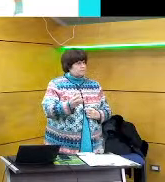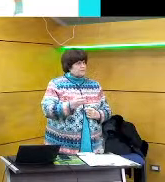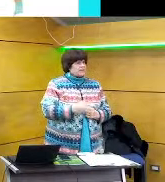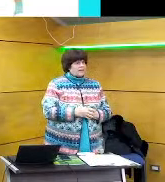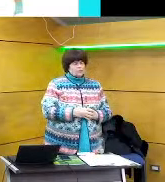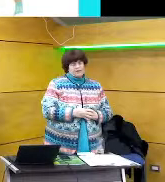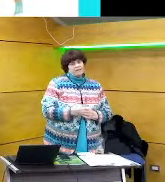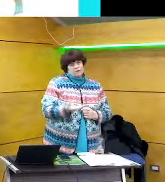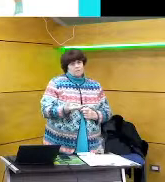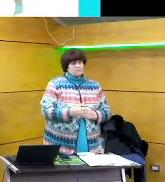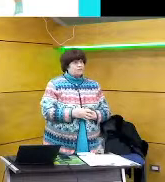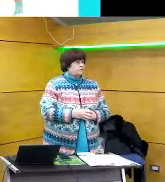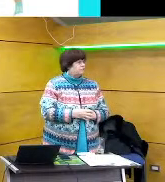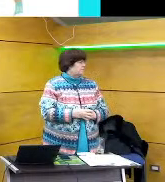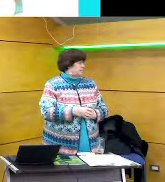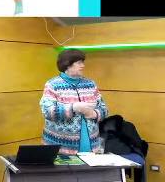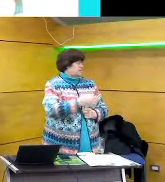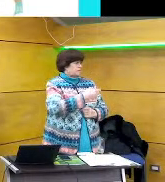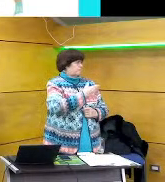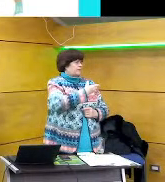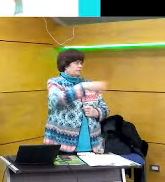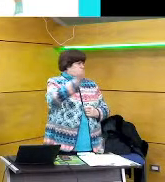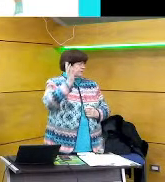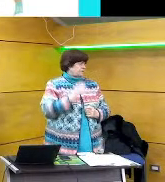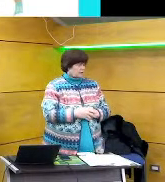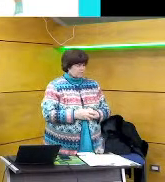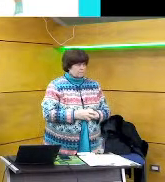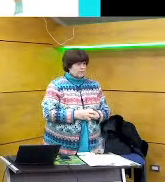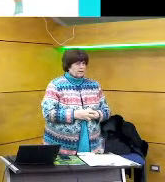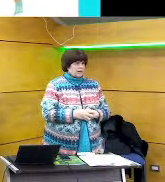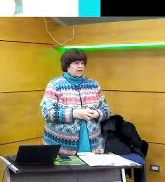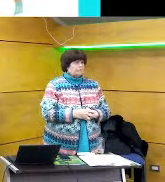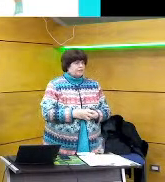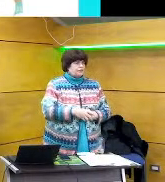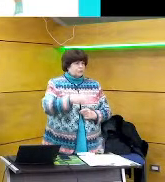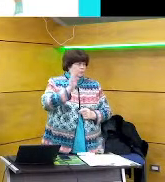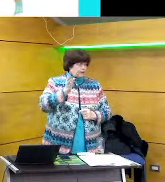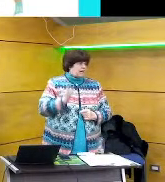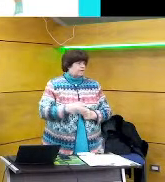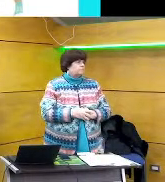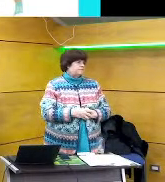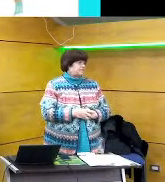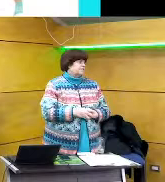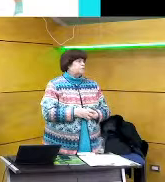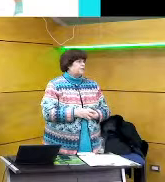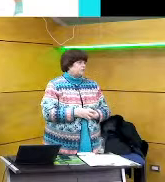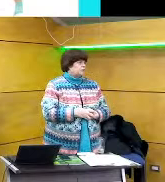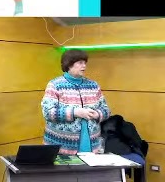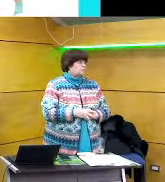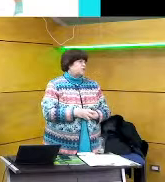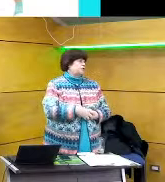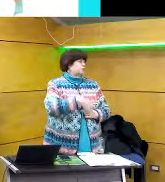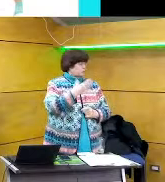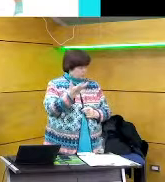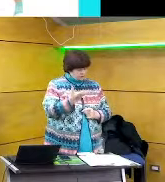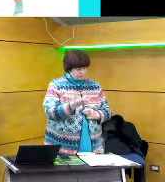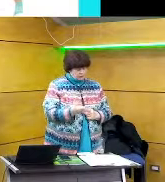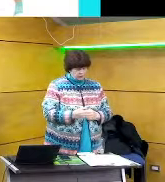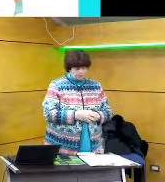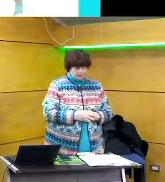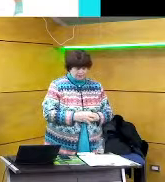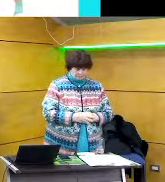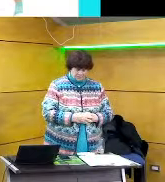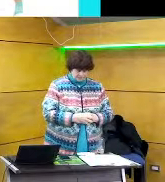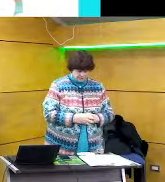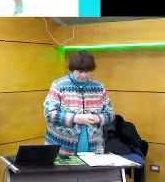point. And we have competitions in spelling bee. Every year we have 6 major competitions, so we